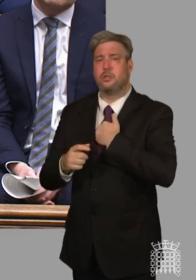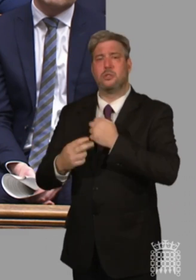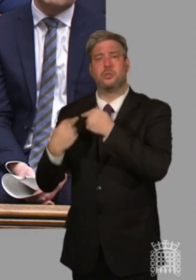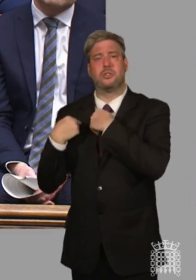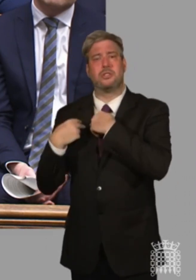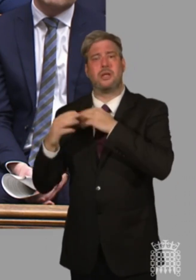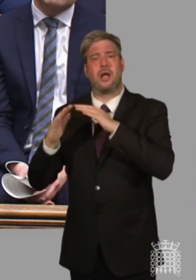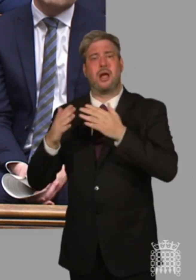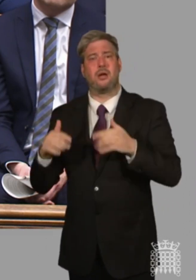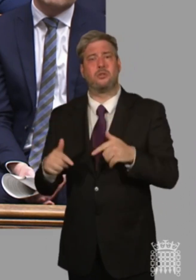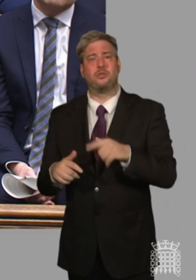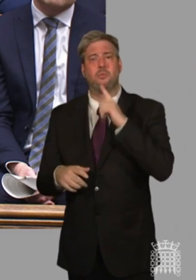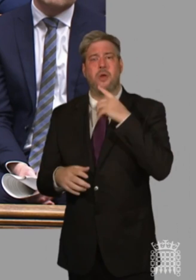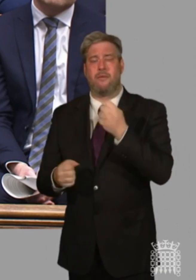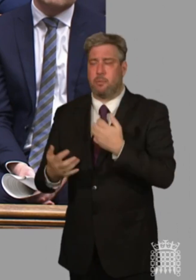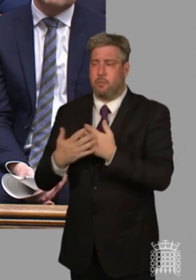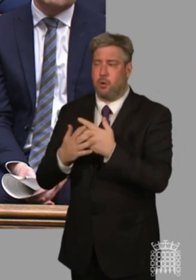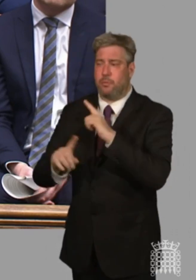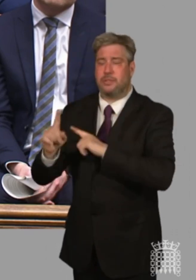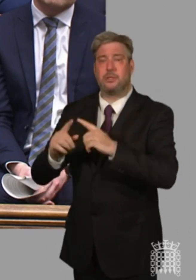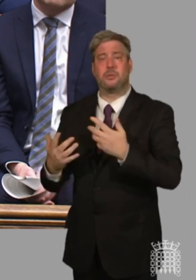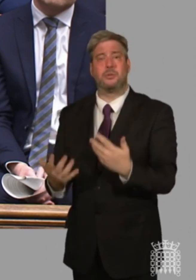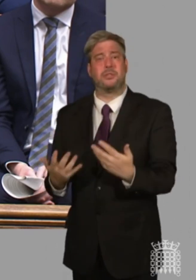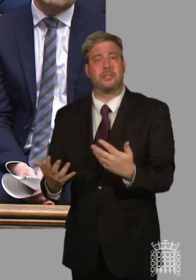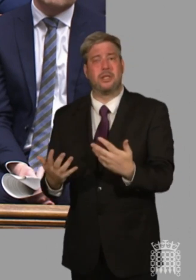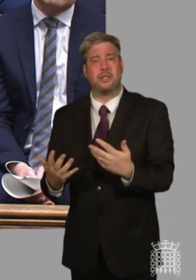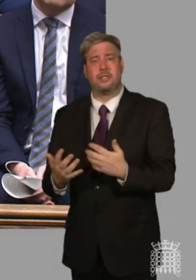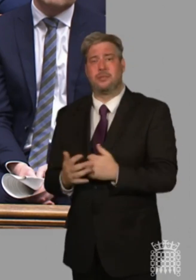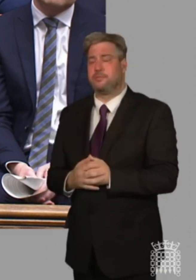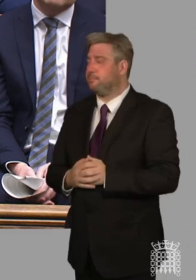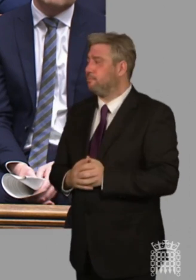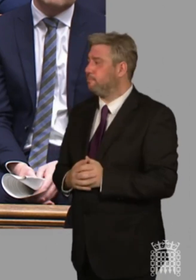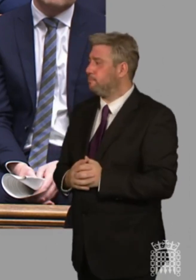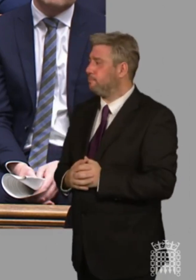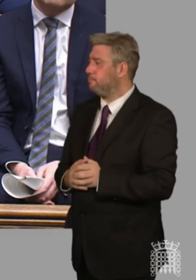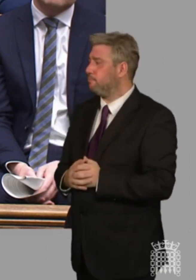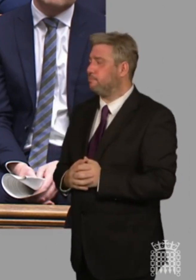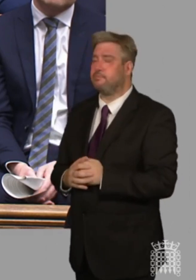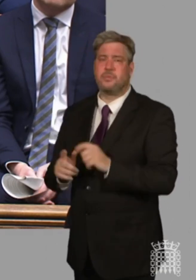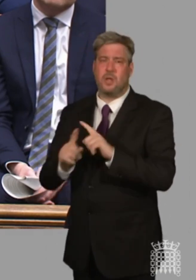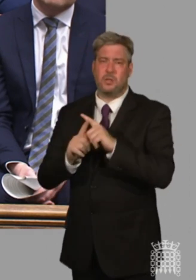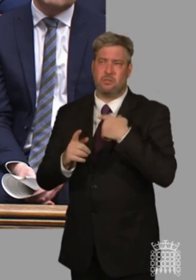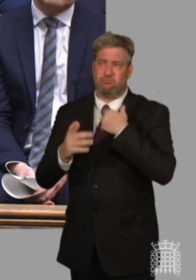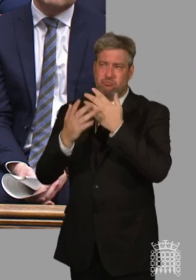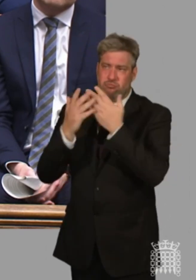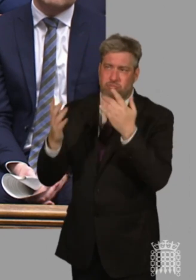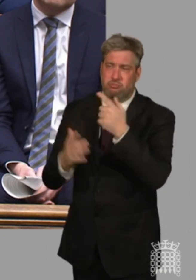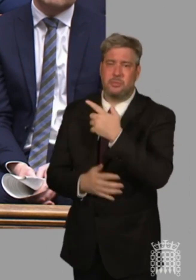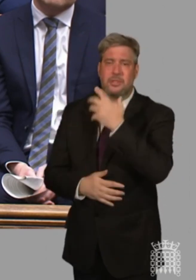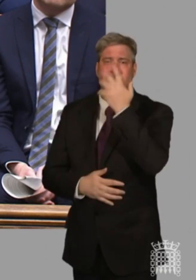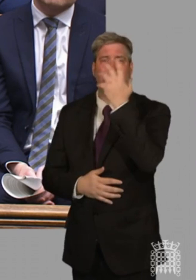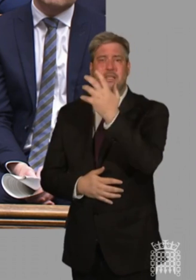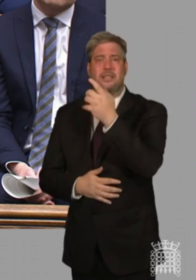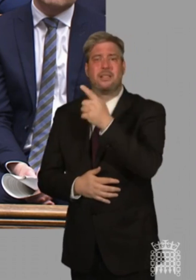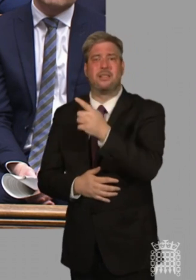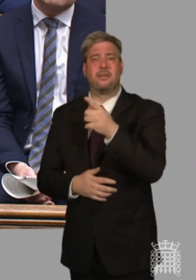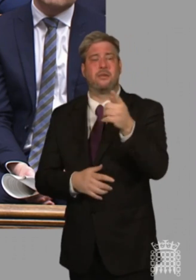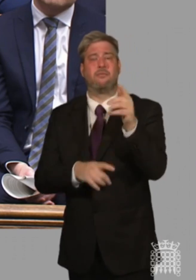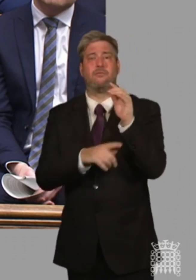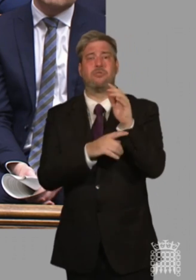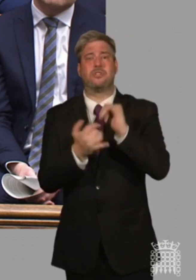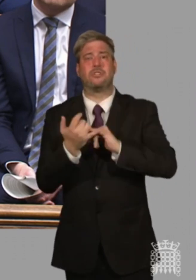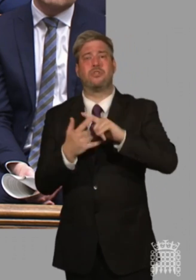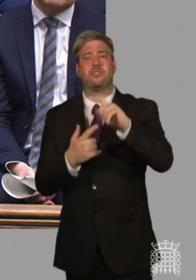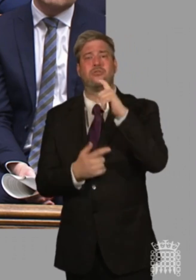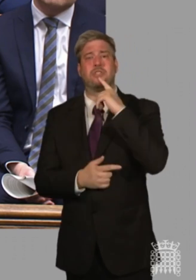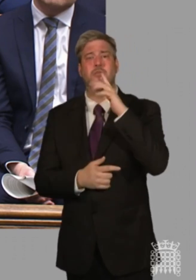state so that the Palestinian people can see irreversible progress towards a two-state solution. But afterwards, it was briefed that these words had